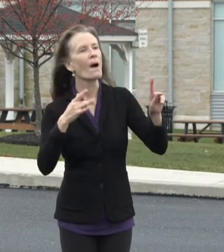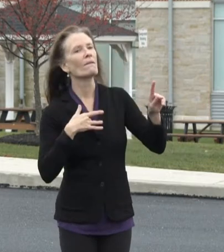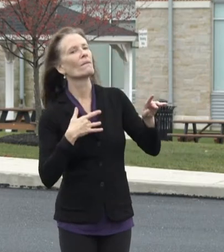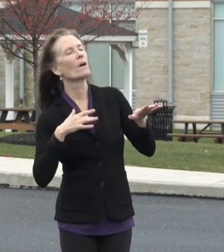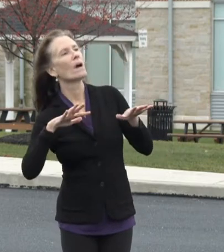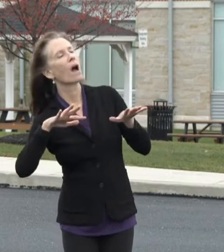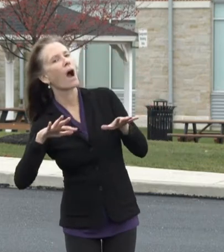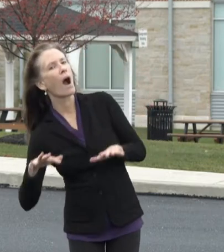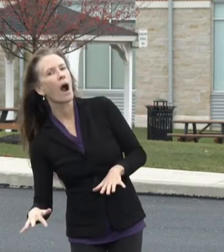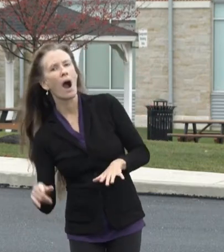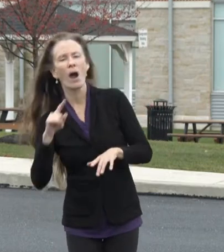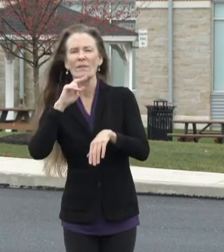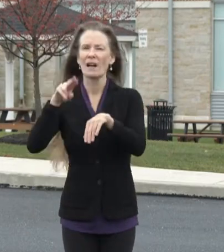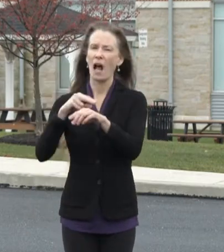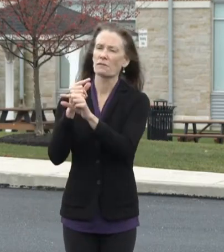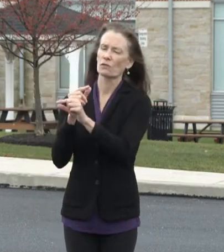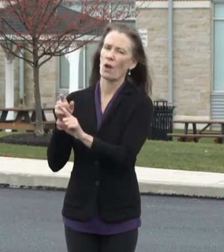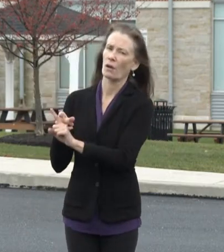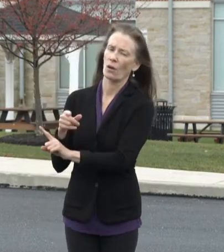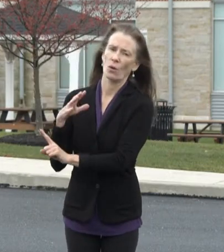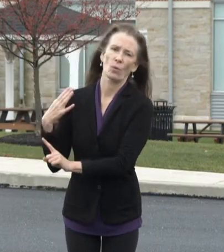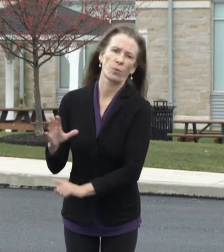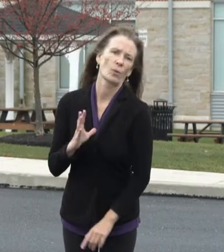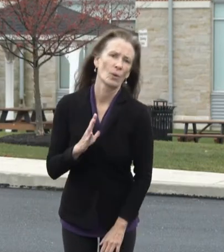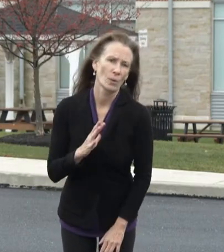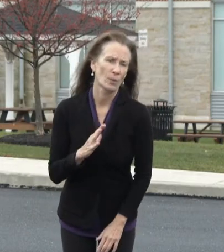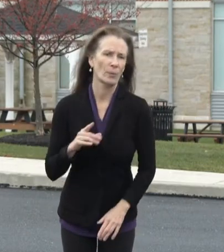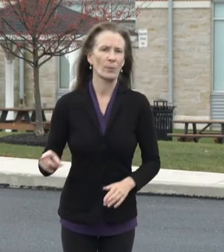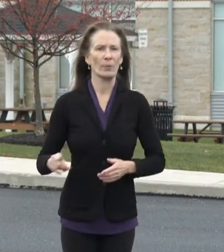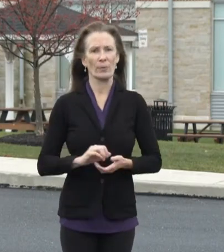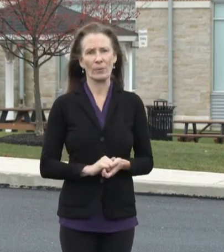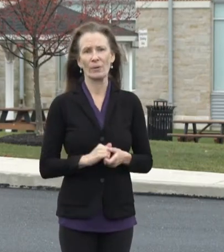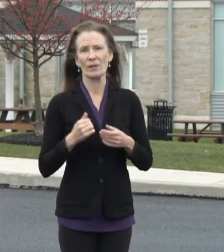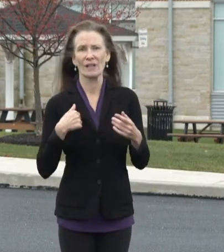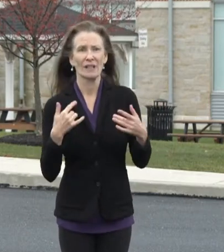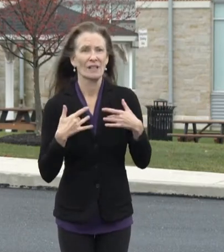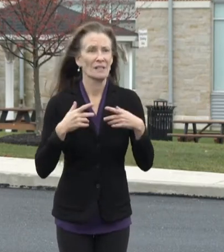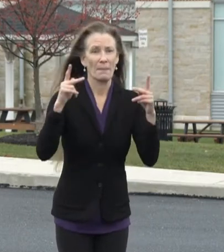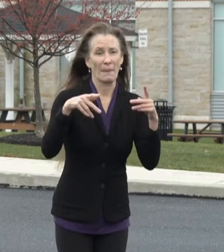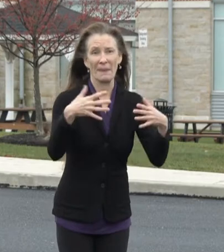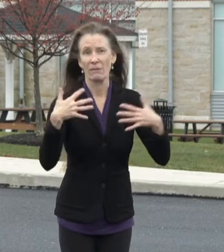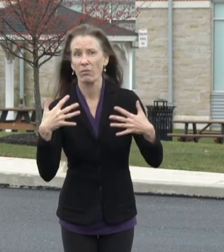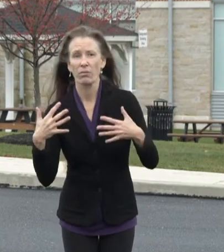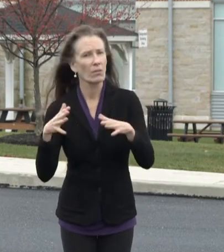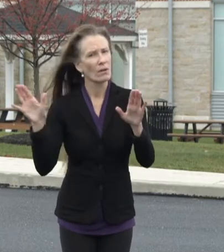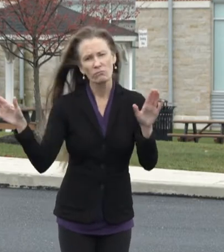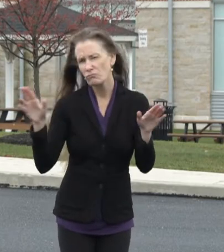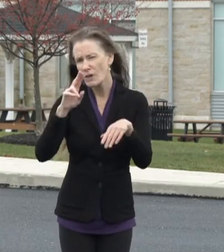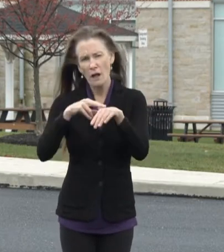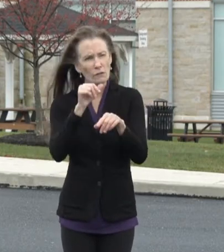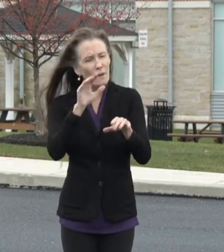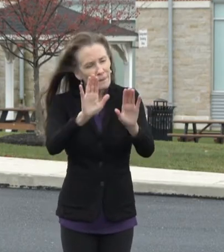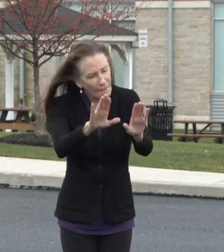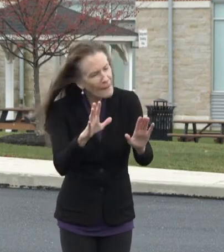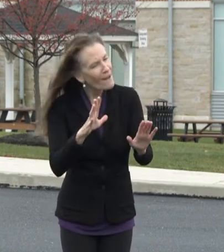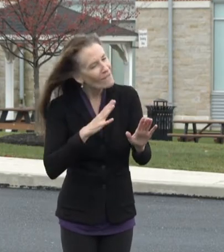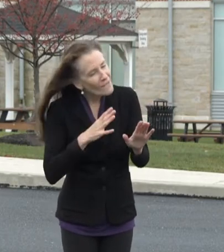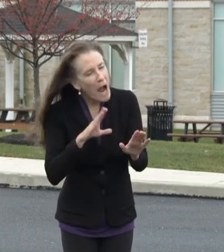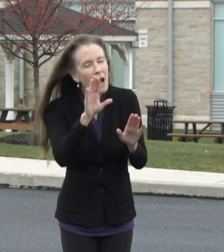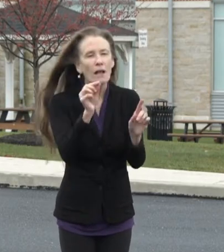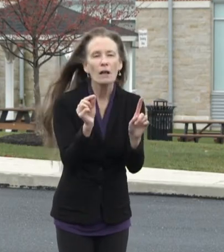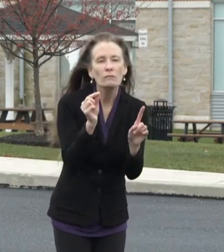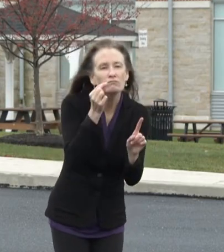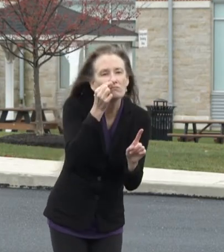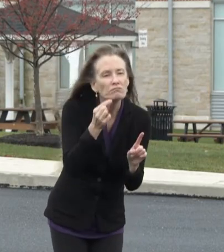crisis. The Guard eased concerns and fear around testing, and their hands-on support made the universal